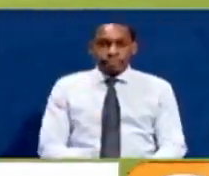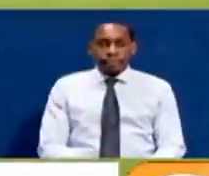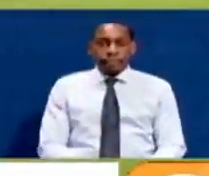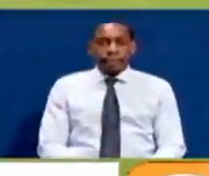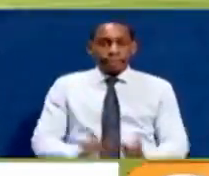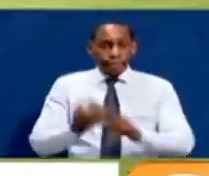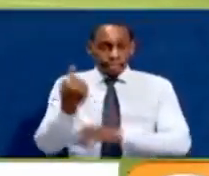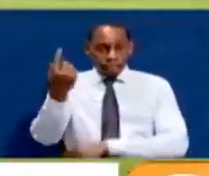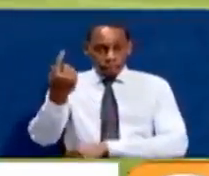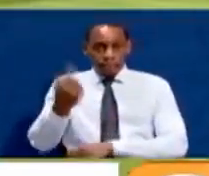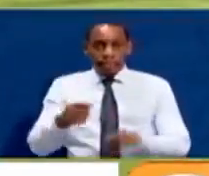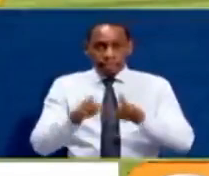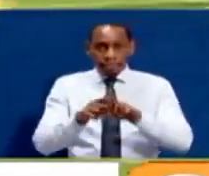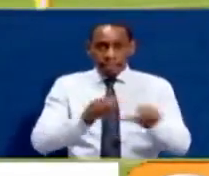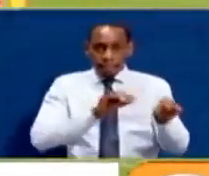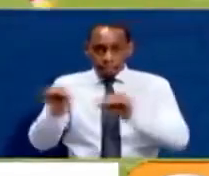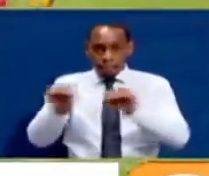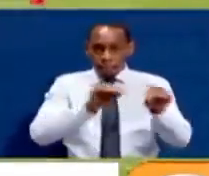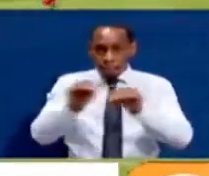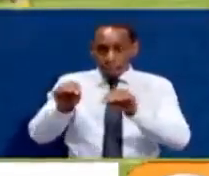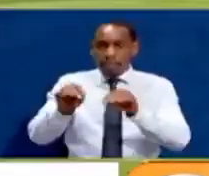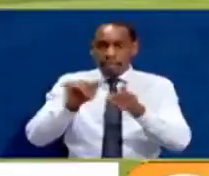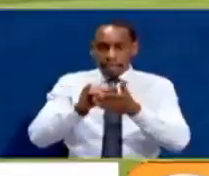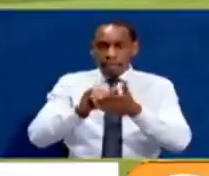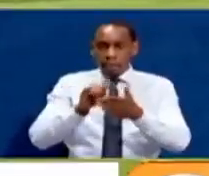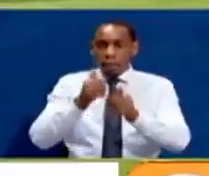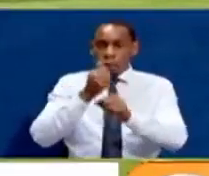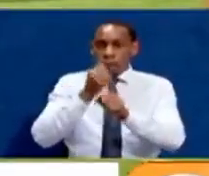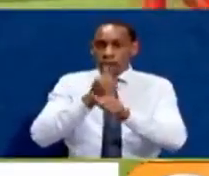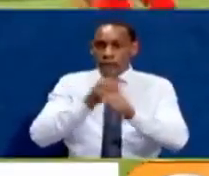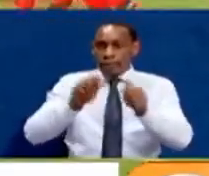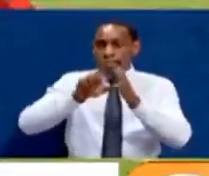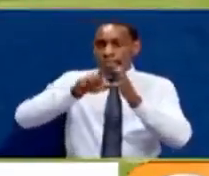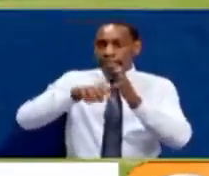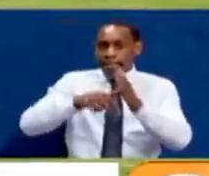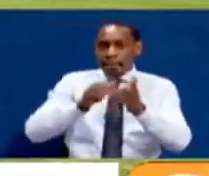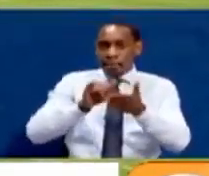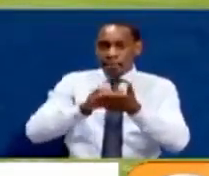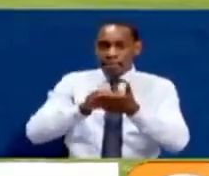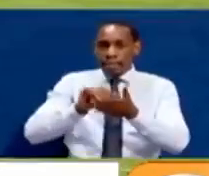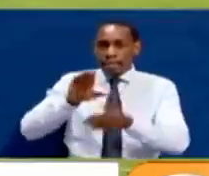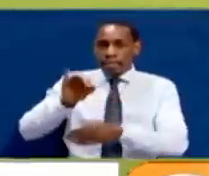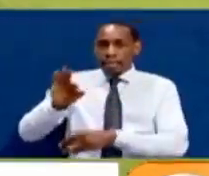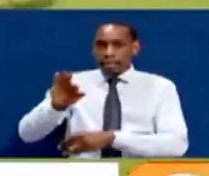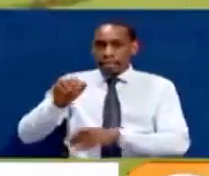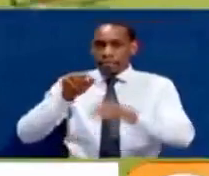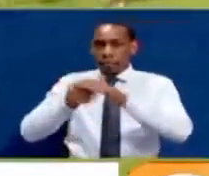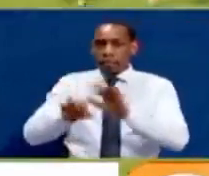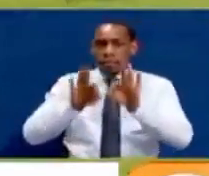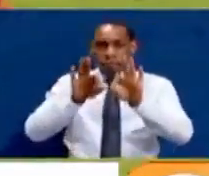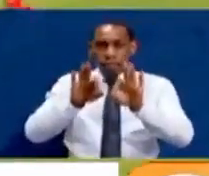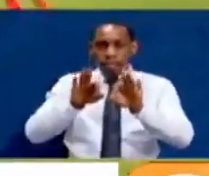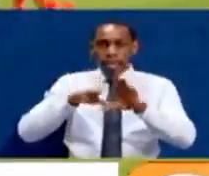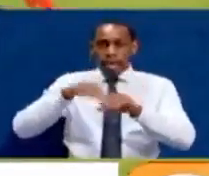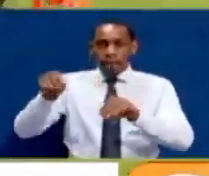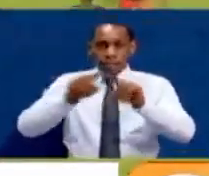for the opener. The same combination worked to a devastating effect moments later, with Nyakeya firing home a superb finish